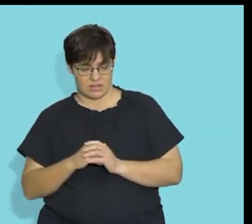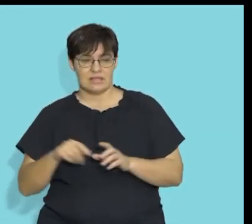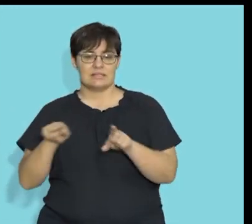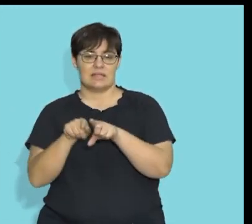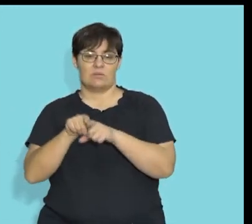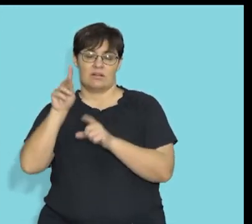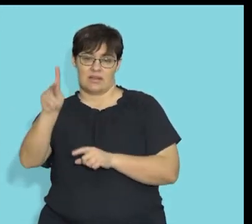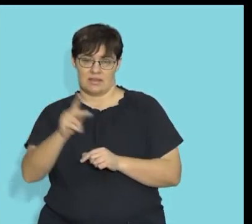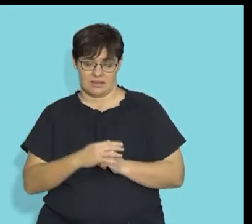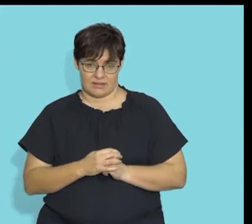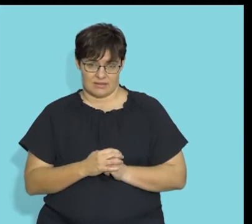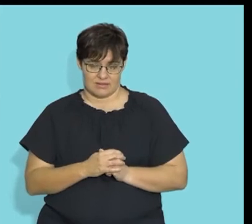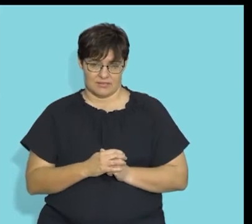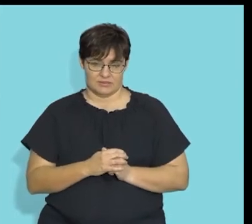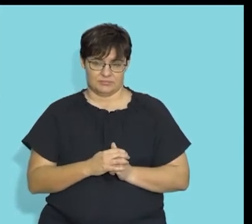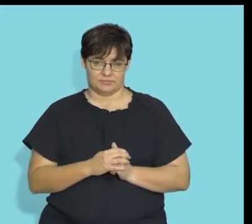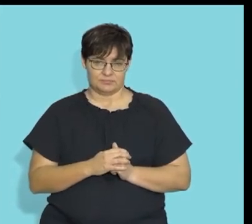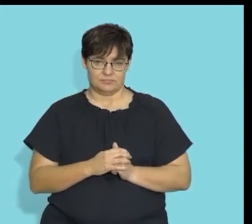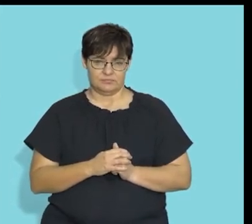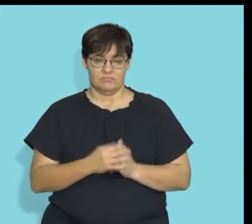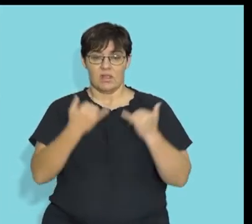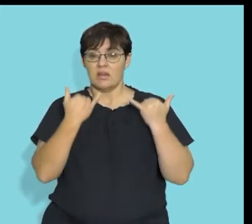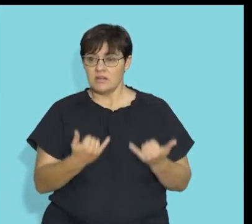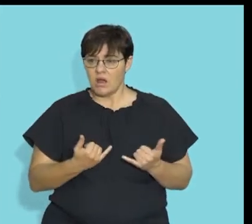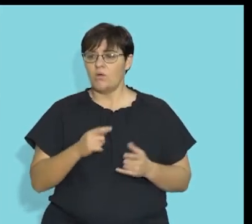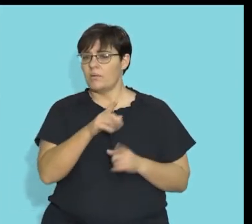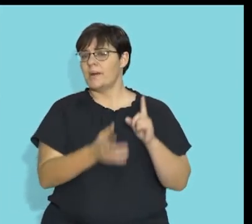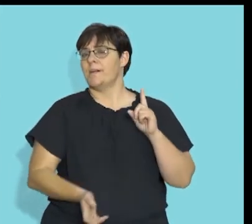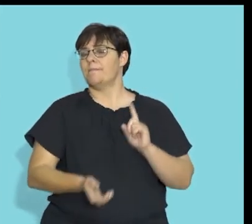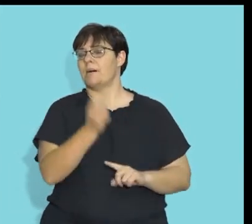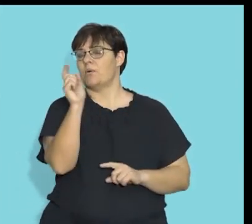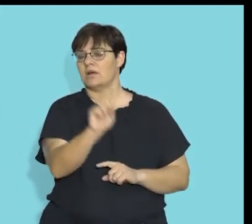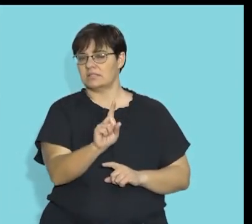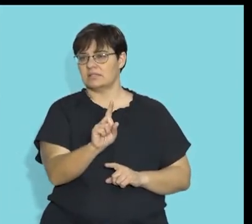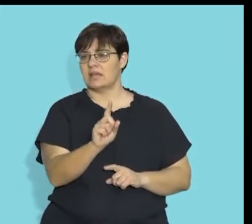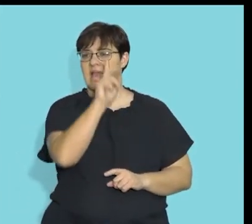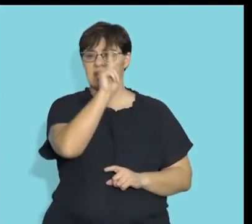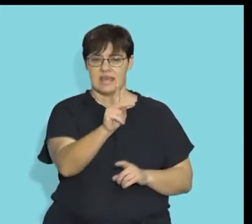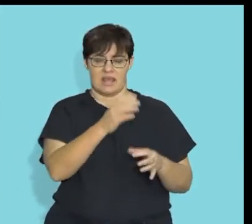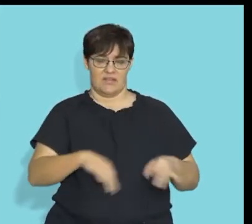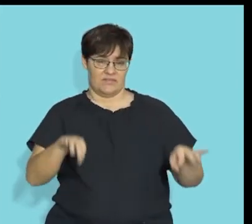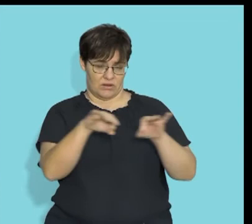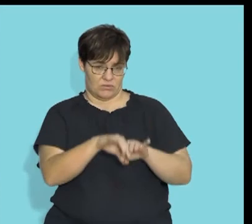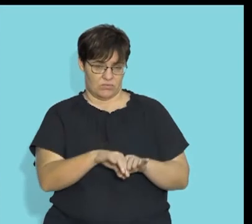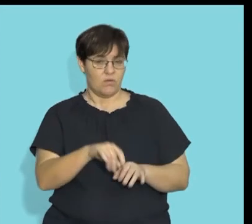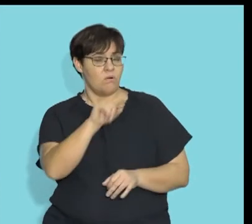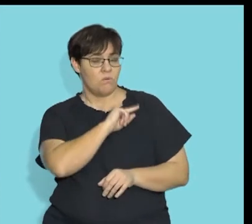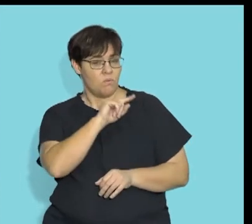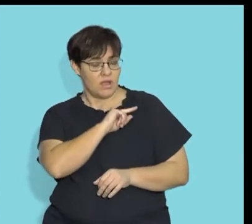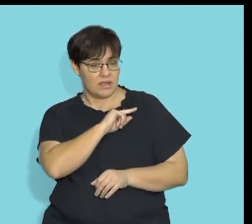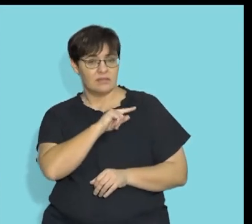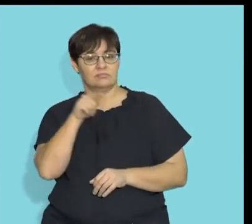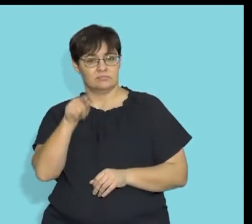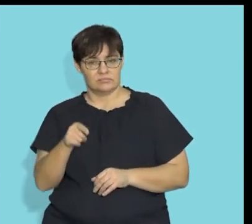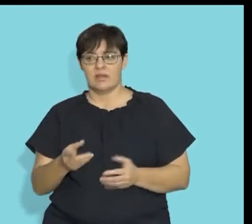going on is equal to k. We need to first determine the value of k if